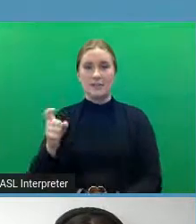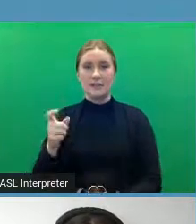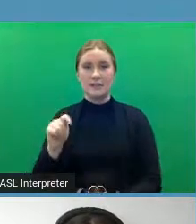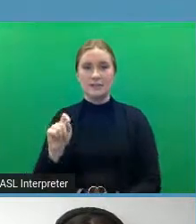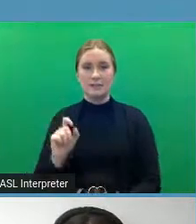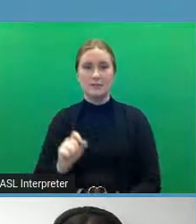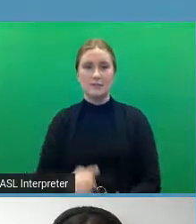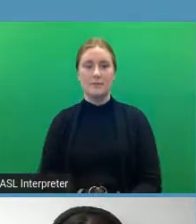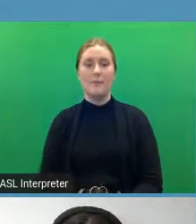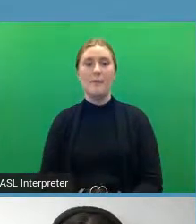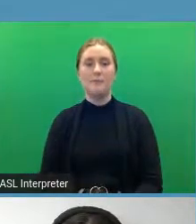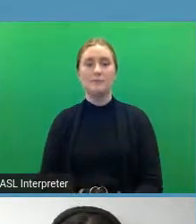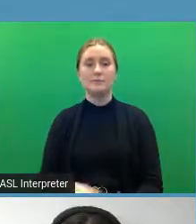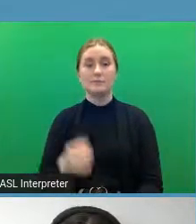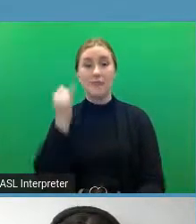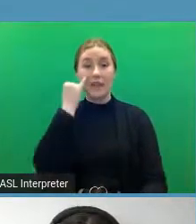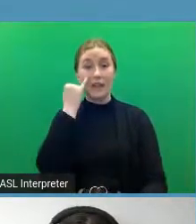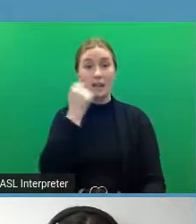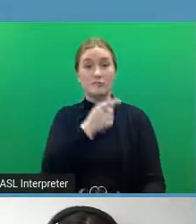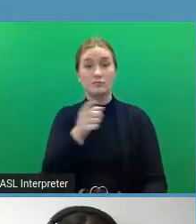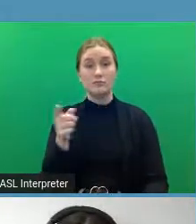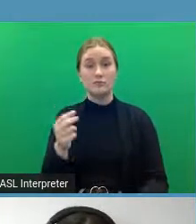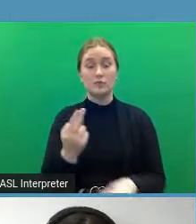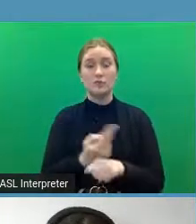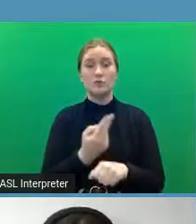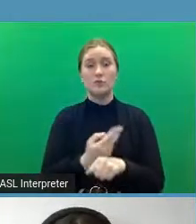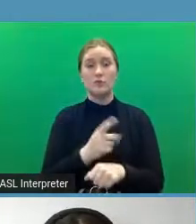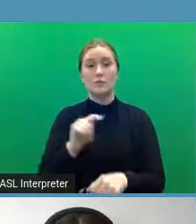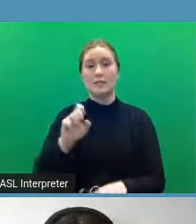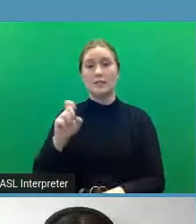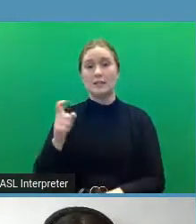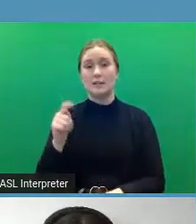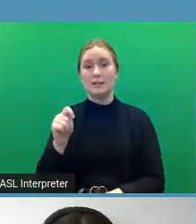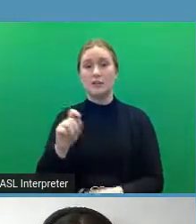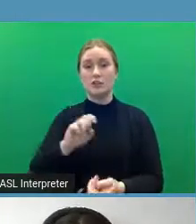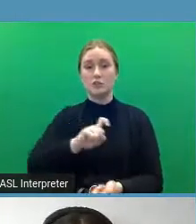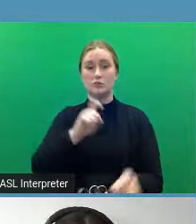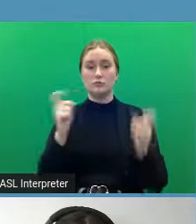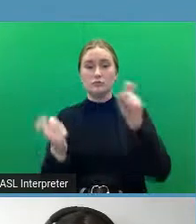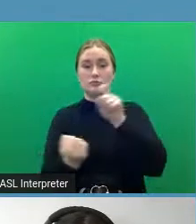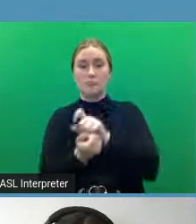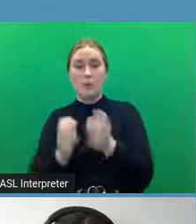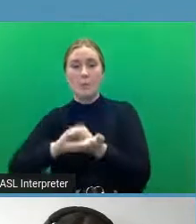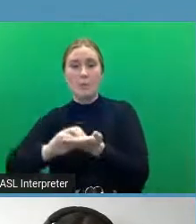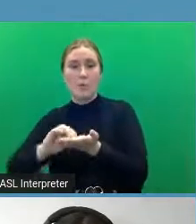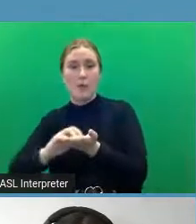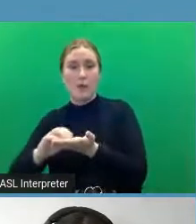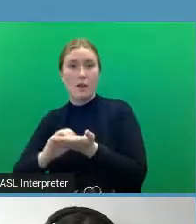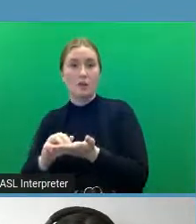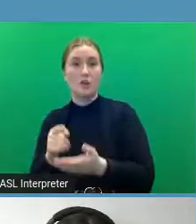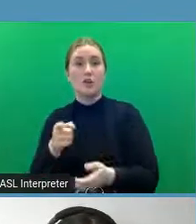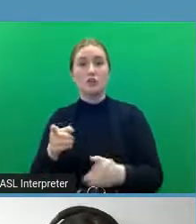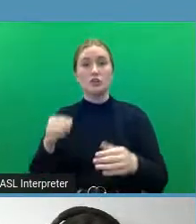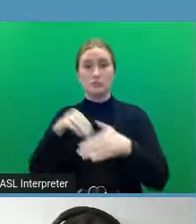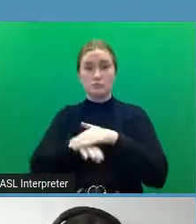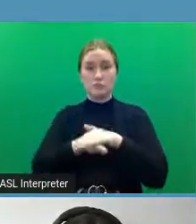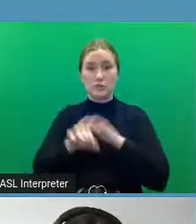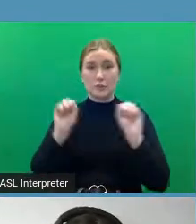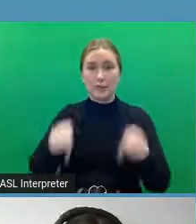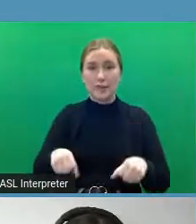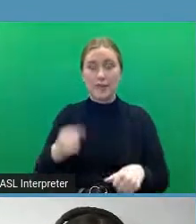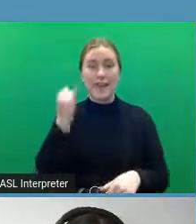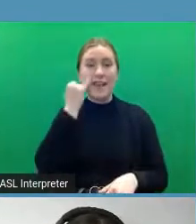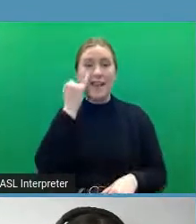And so if you are using a text to braille device, those captions can be accessible if you are